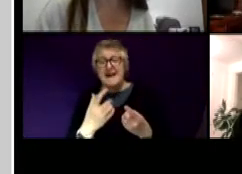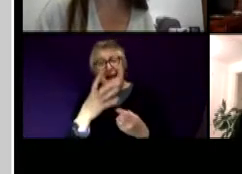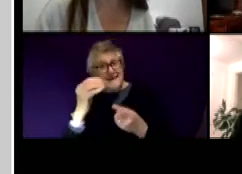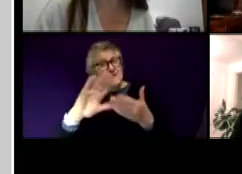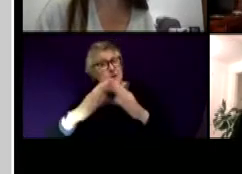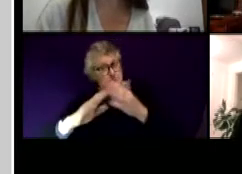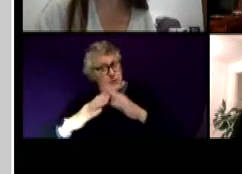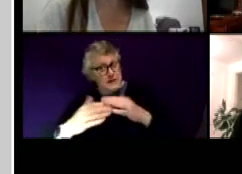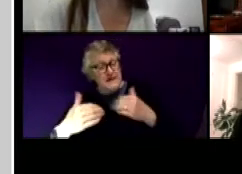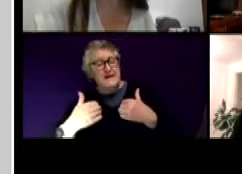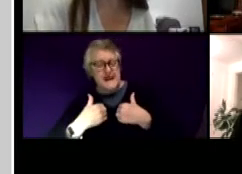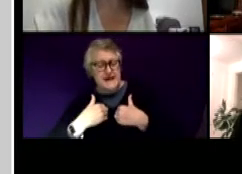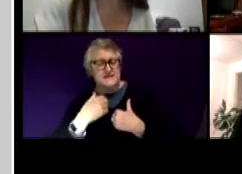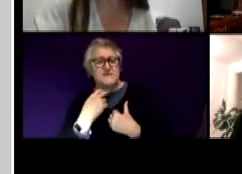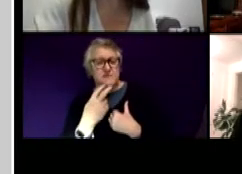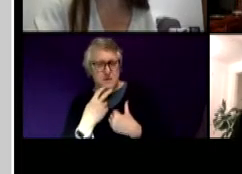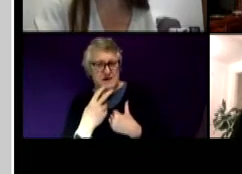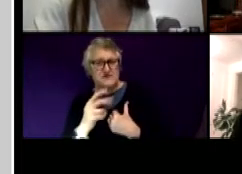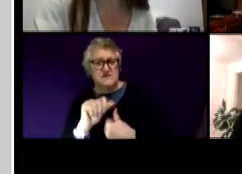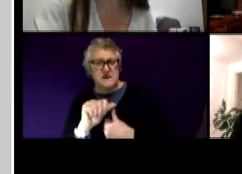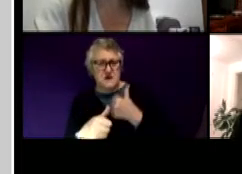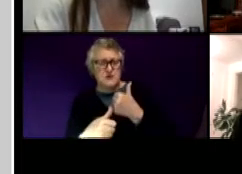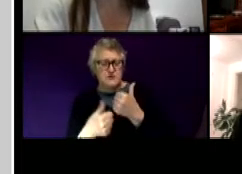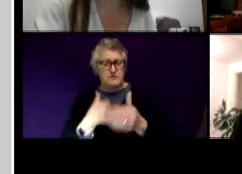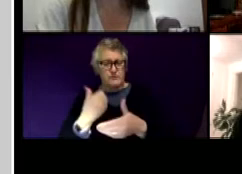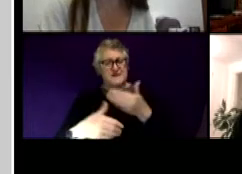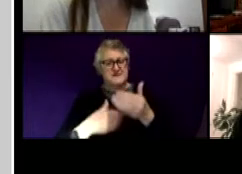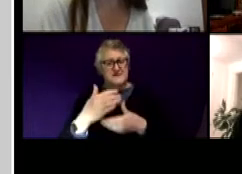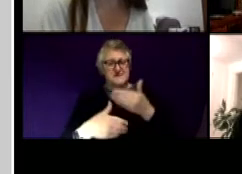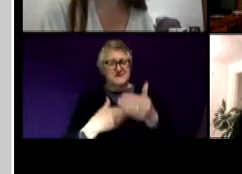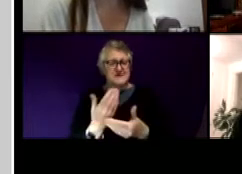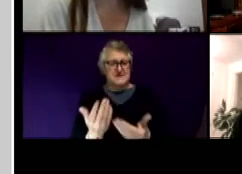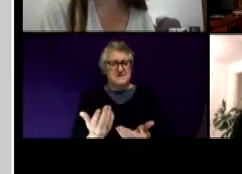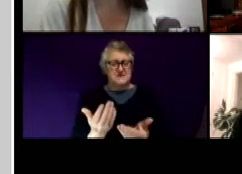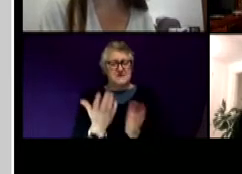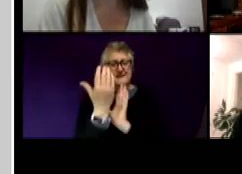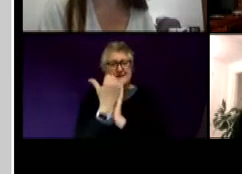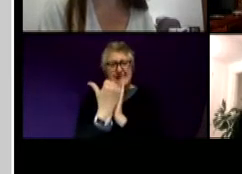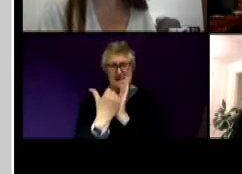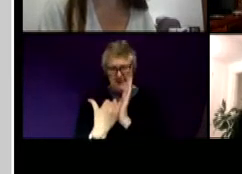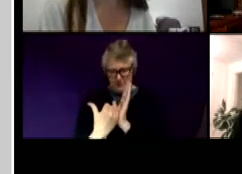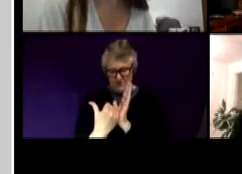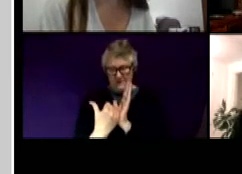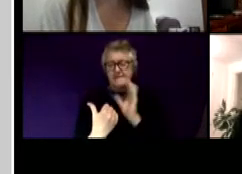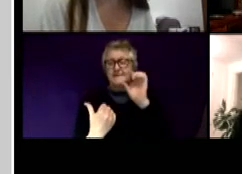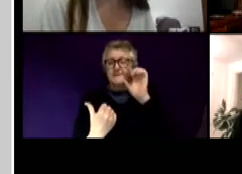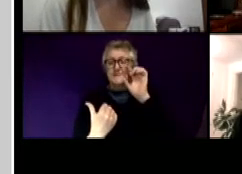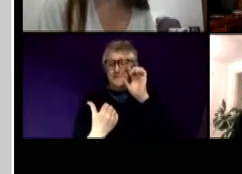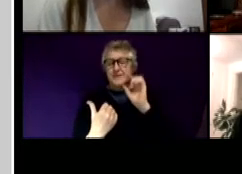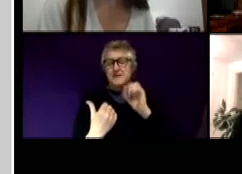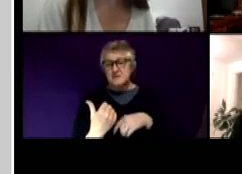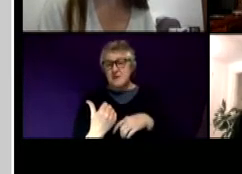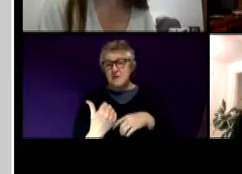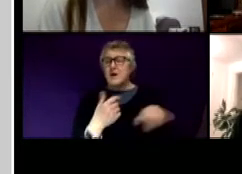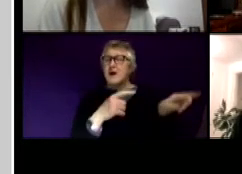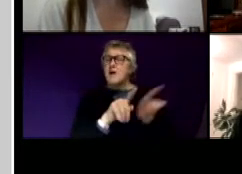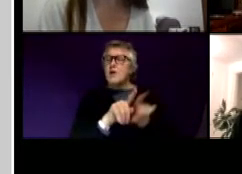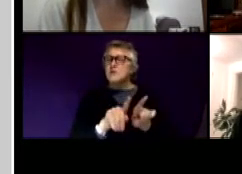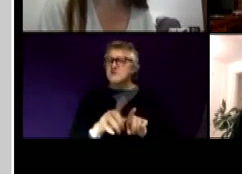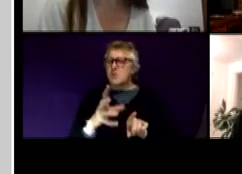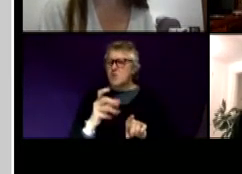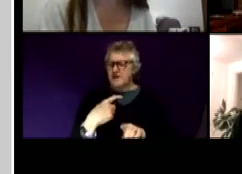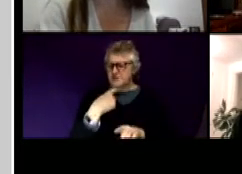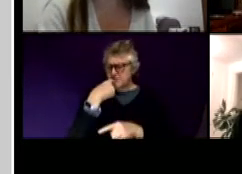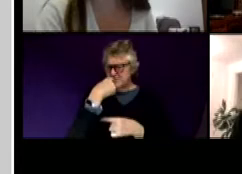directives process that's laid out. So I I also wanted to say from my perspective to